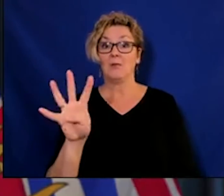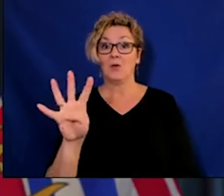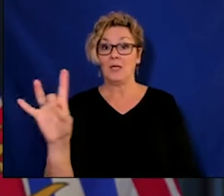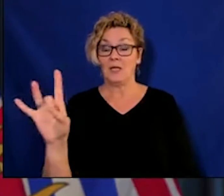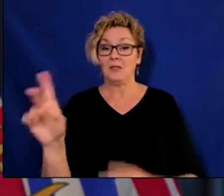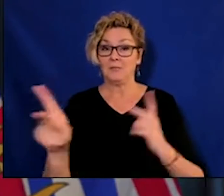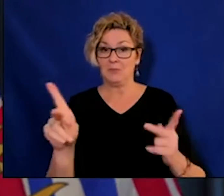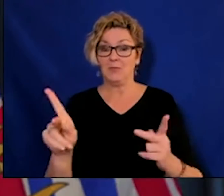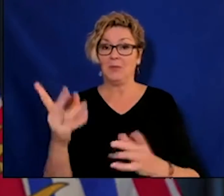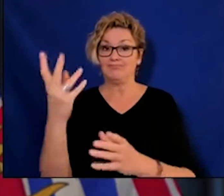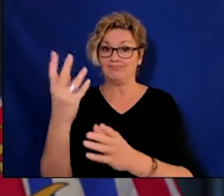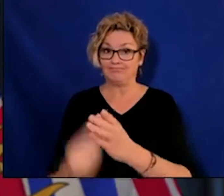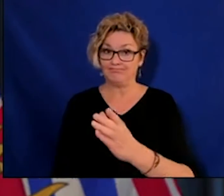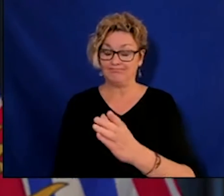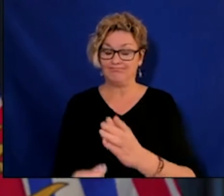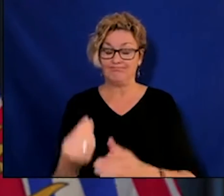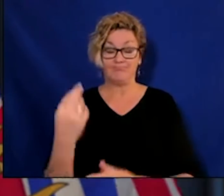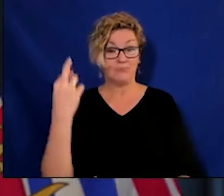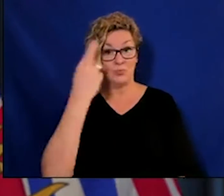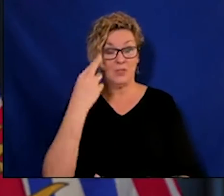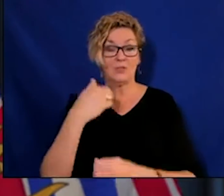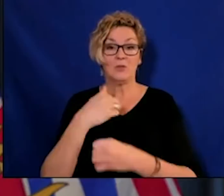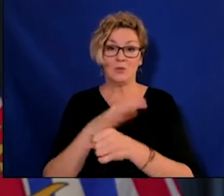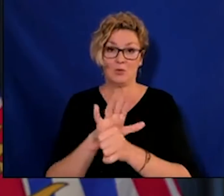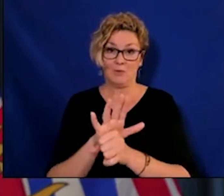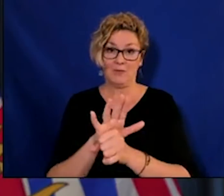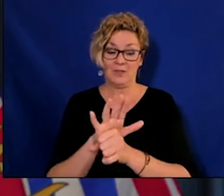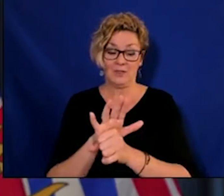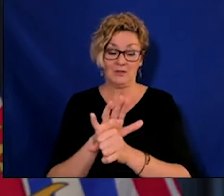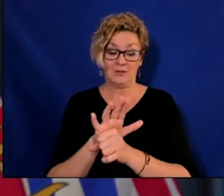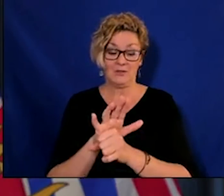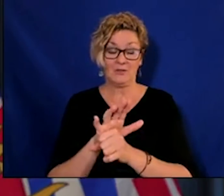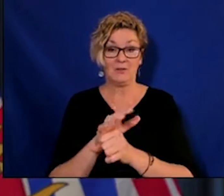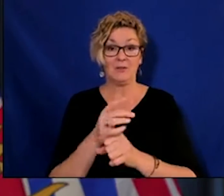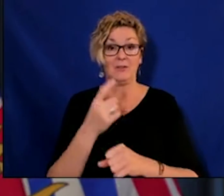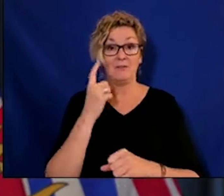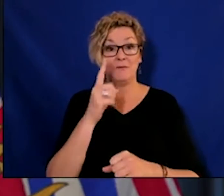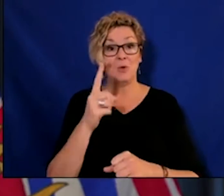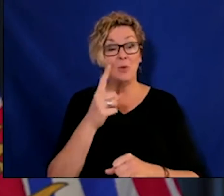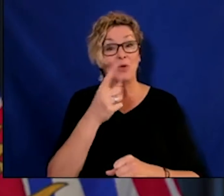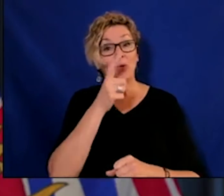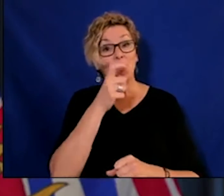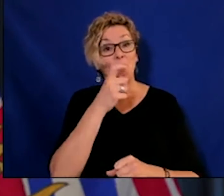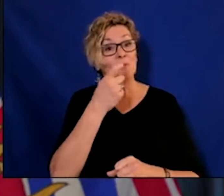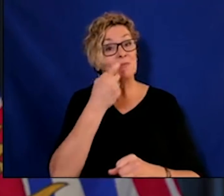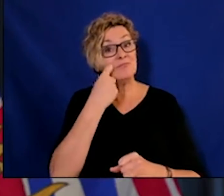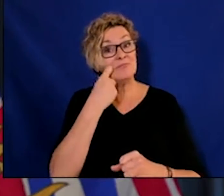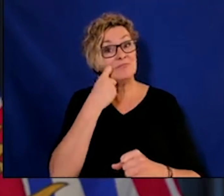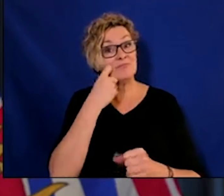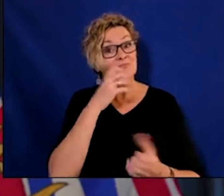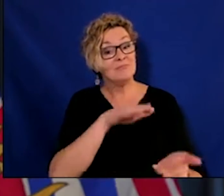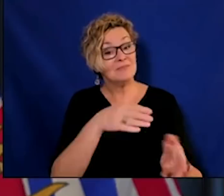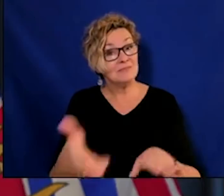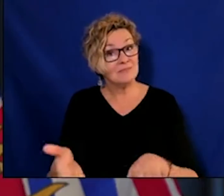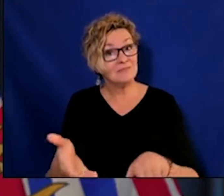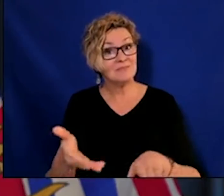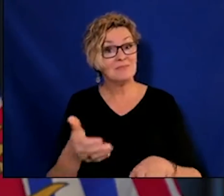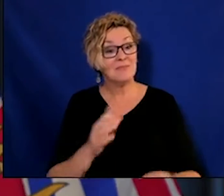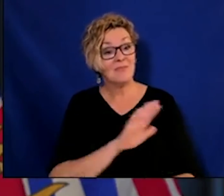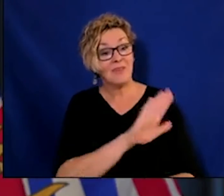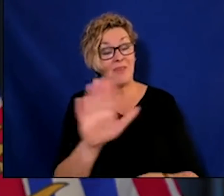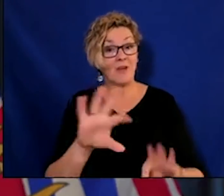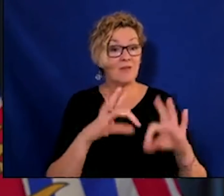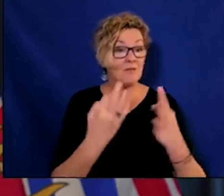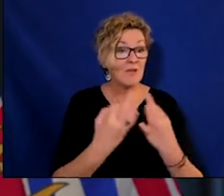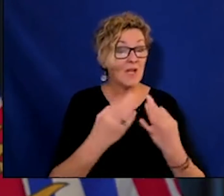condolences and our thoughts and prayers to the families, to the caregivers. We know how challenging it is right now